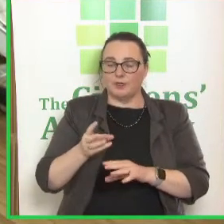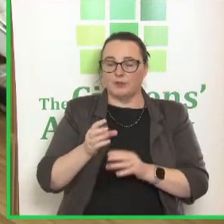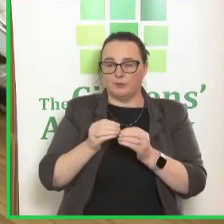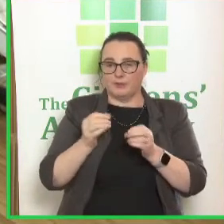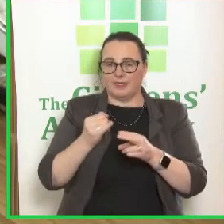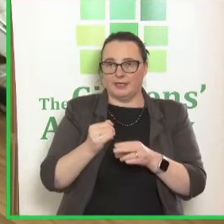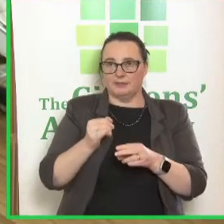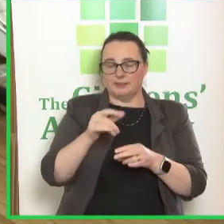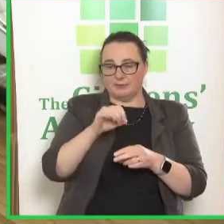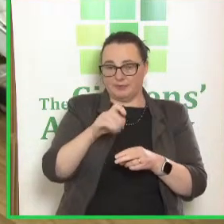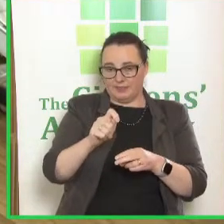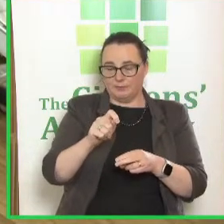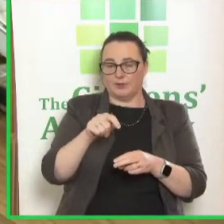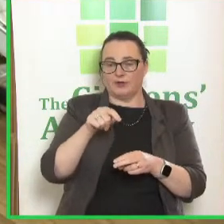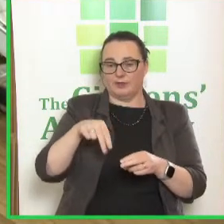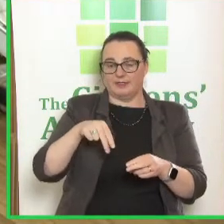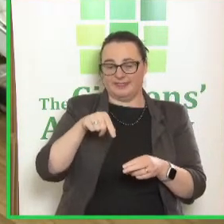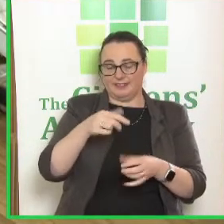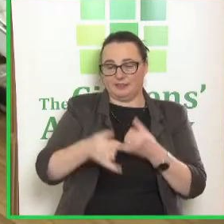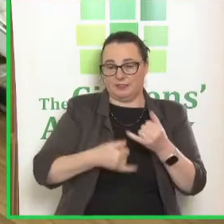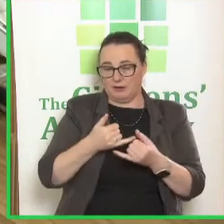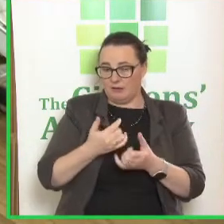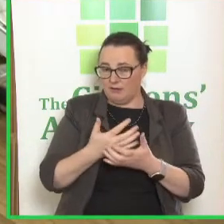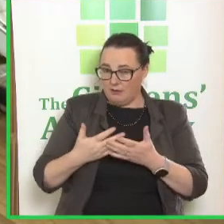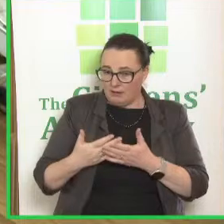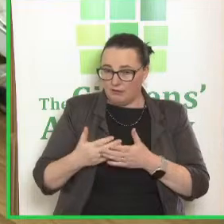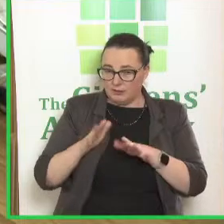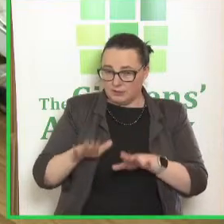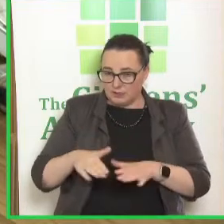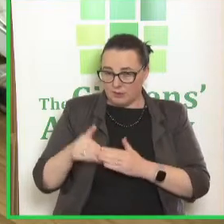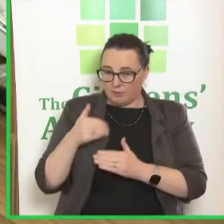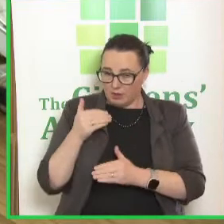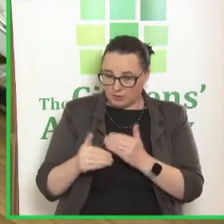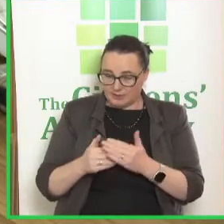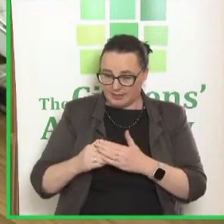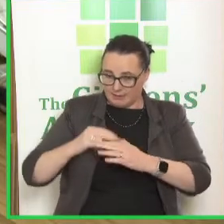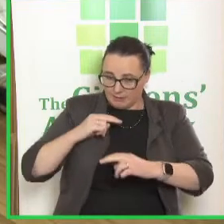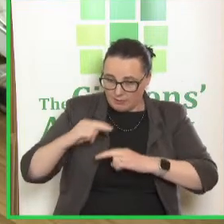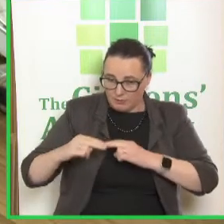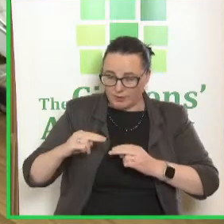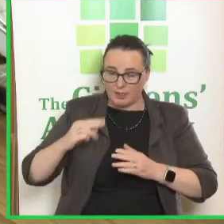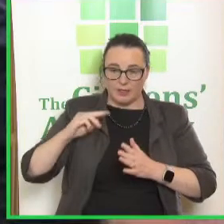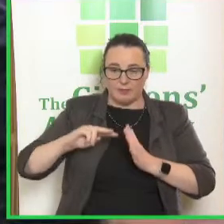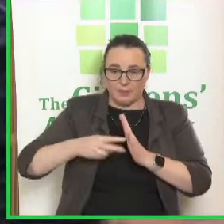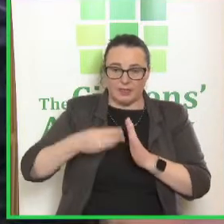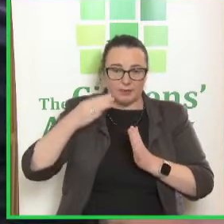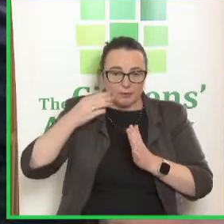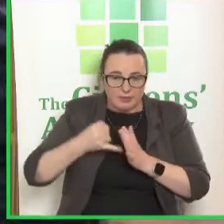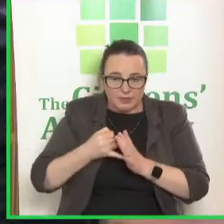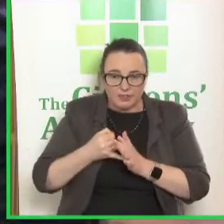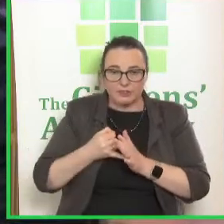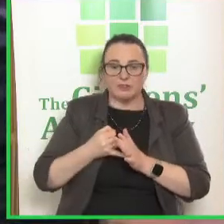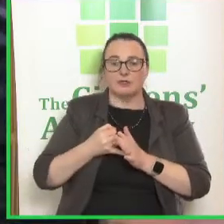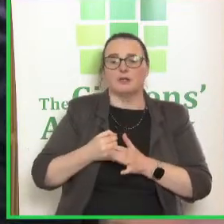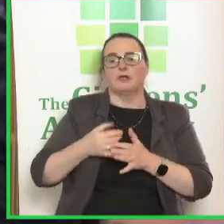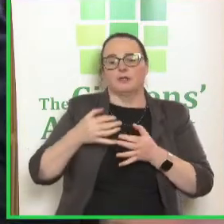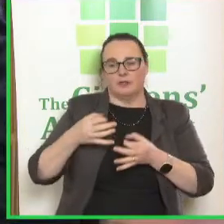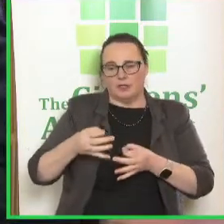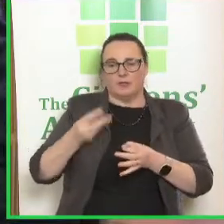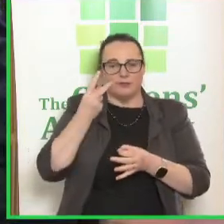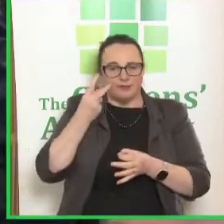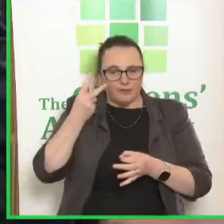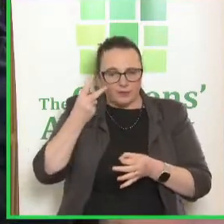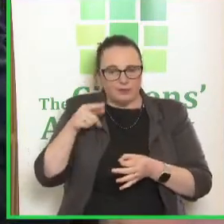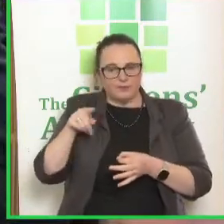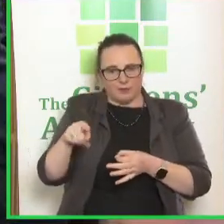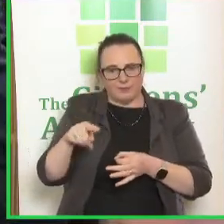been through a very protracted process in relation to negotiations, planning commissions and board planola, judicial reviews,